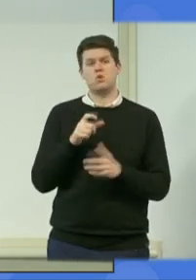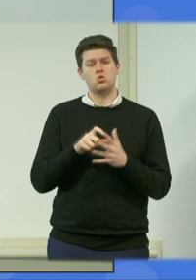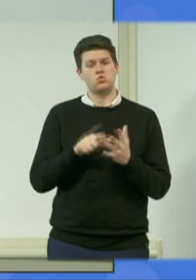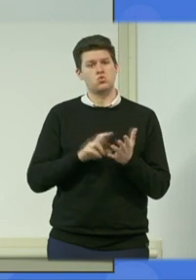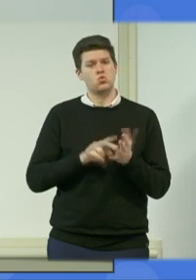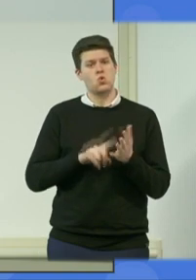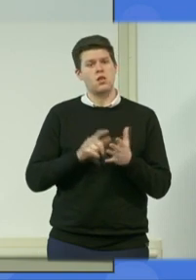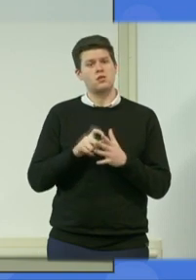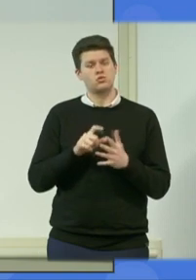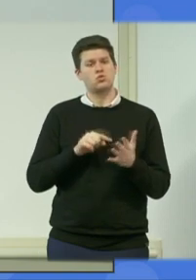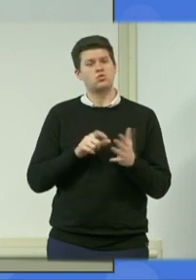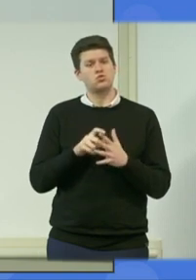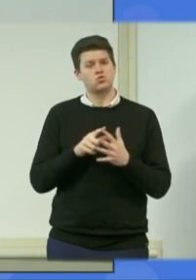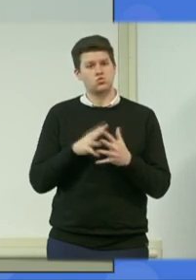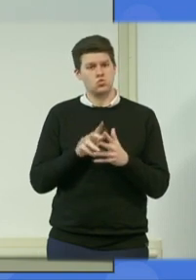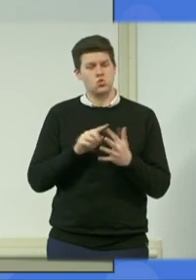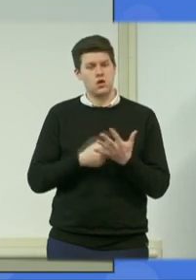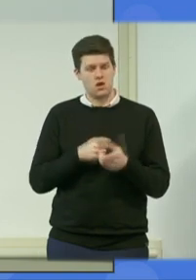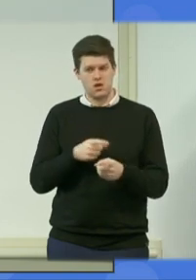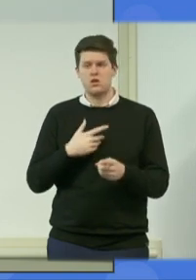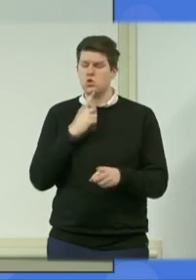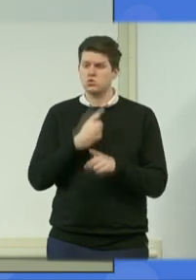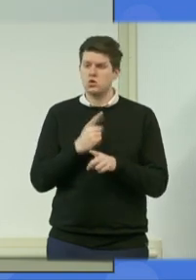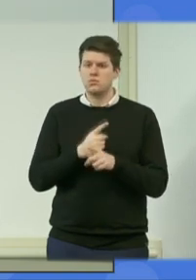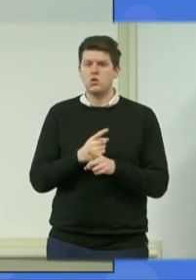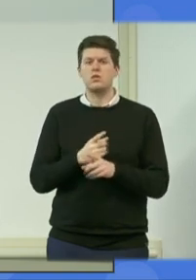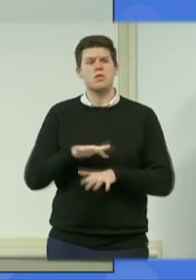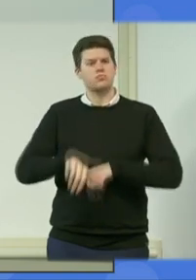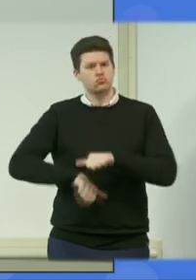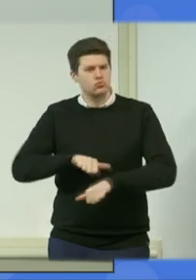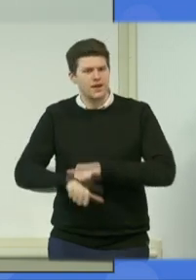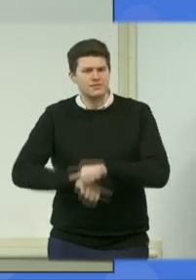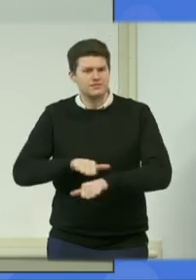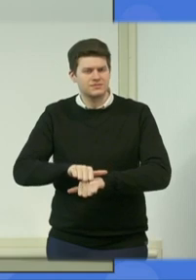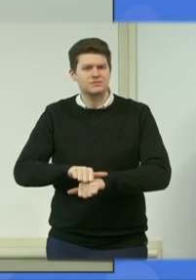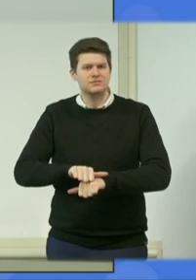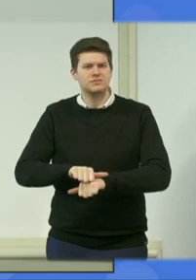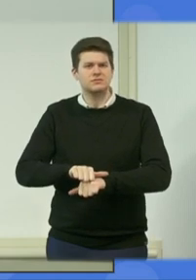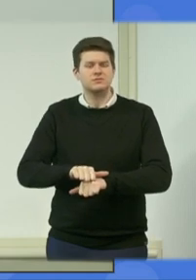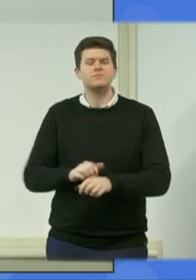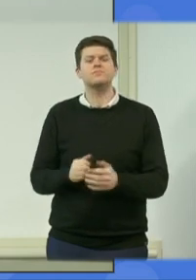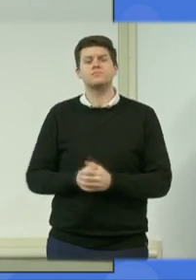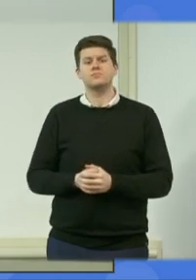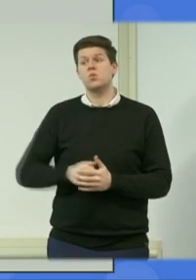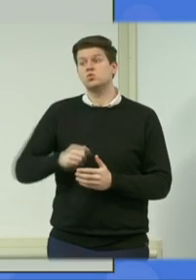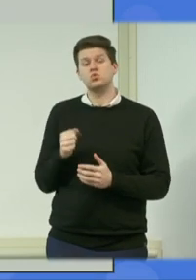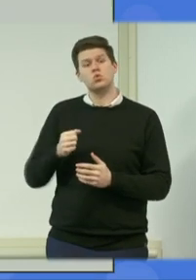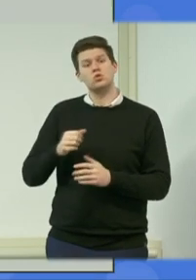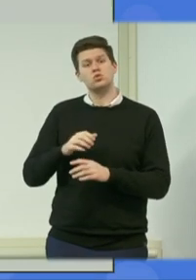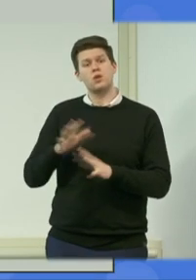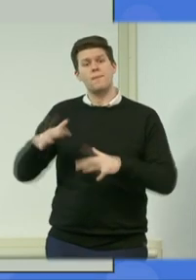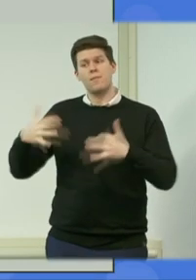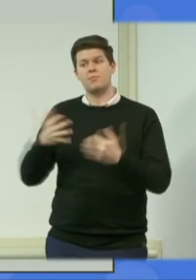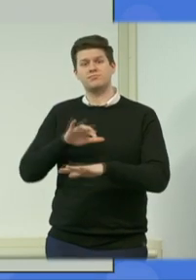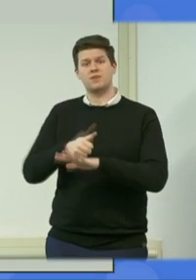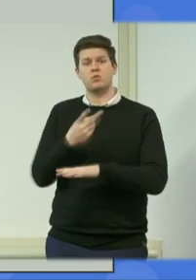the devolution process, it's a process, not a destination. And it has changed enormously since the Scottish Parliament was set up 20 years ago.